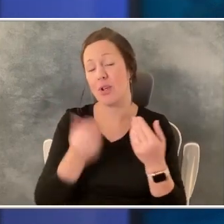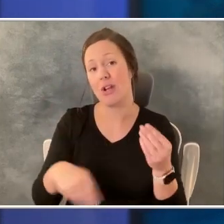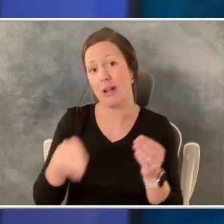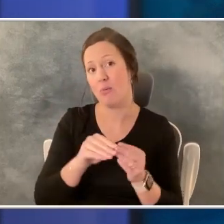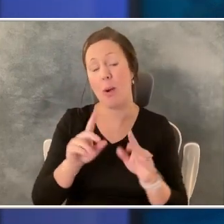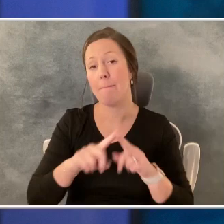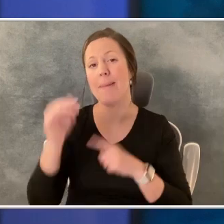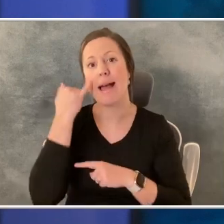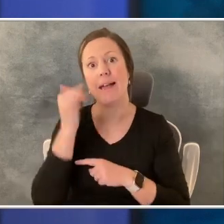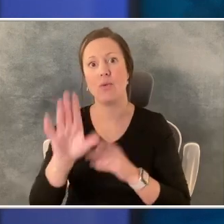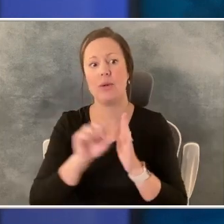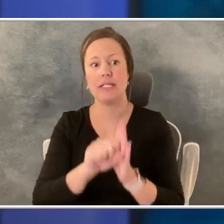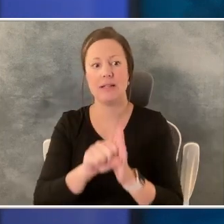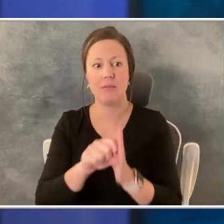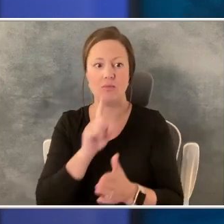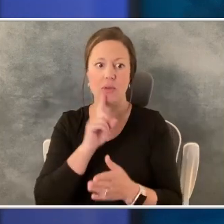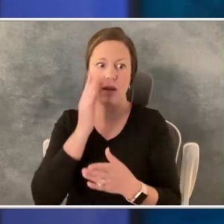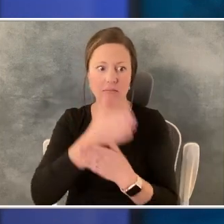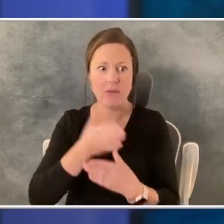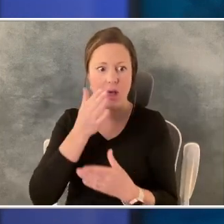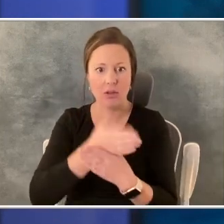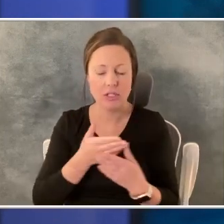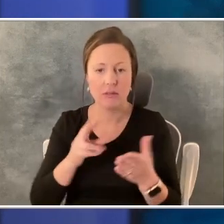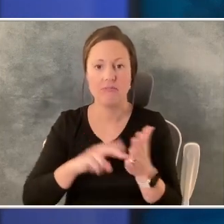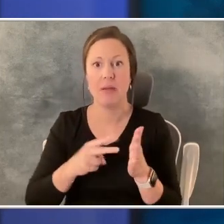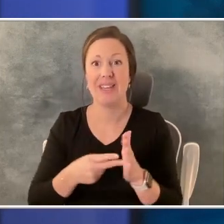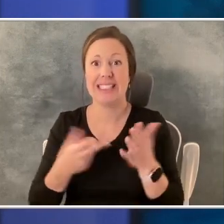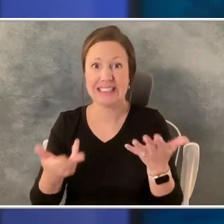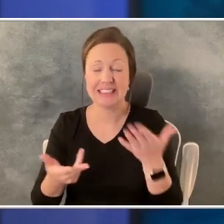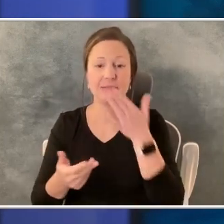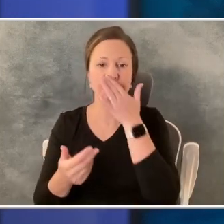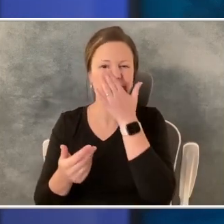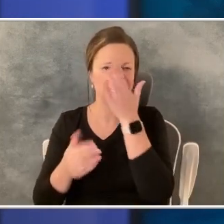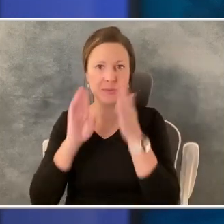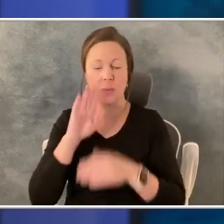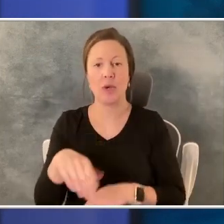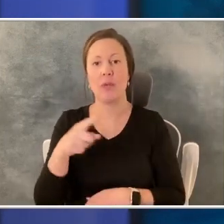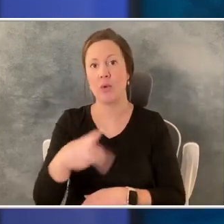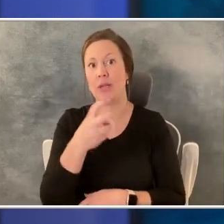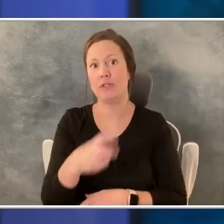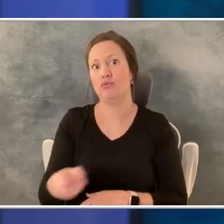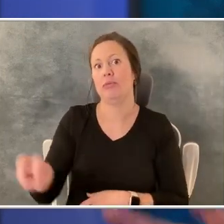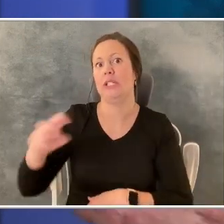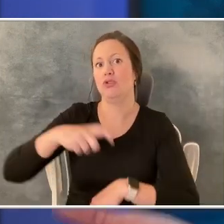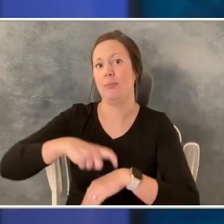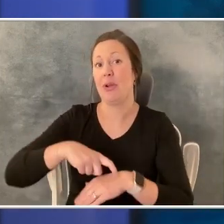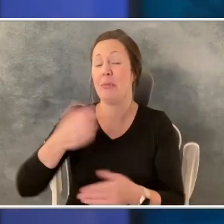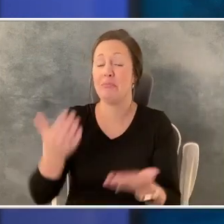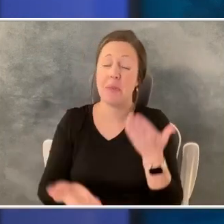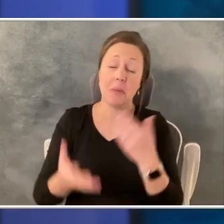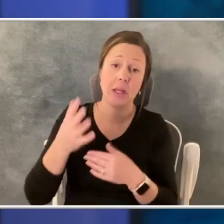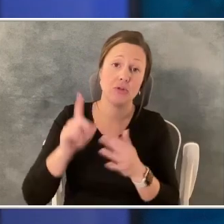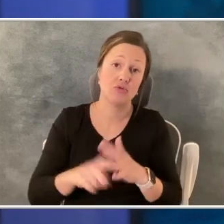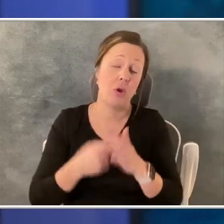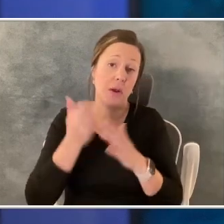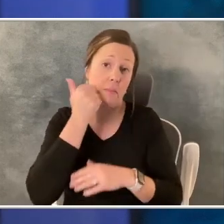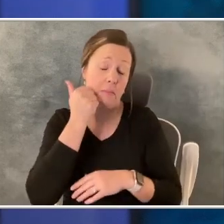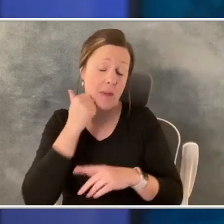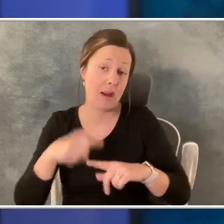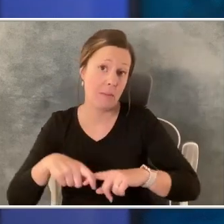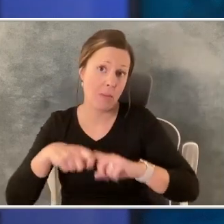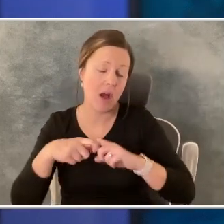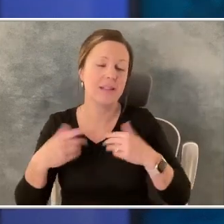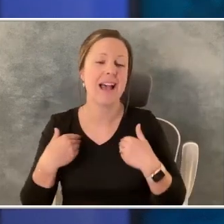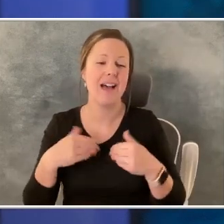are bothersome, then we know that you're at least in that transition period or could be in menopause. There are blood tests that can be ordered,